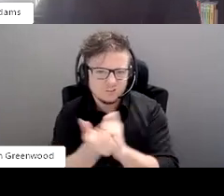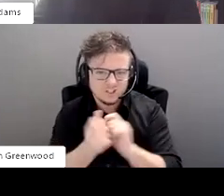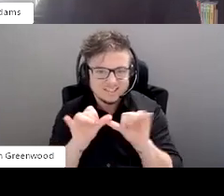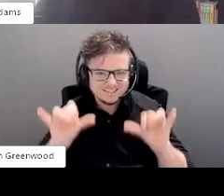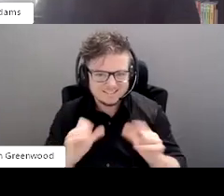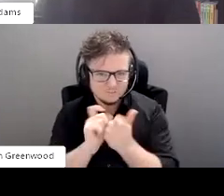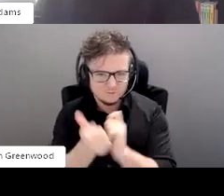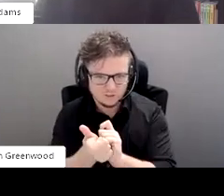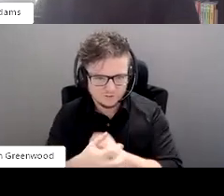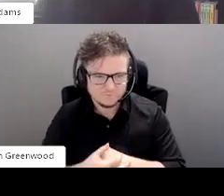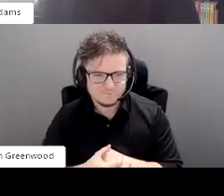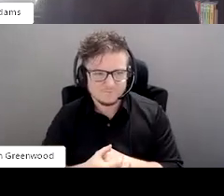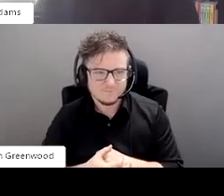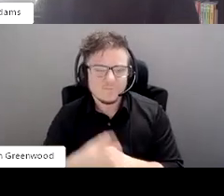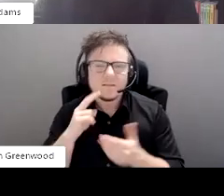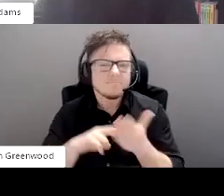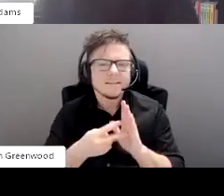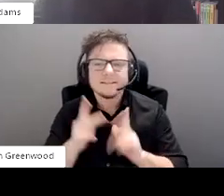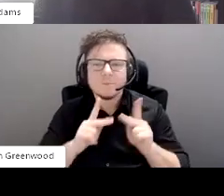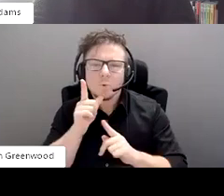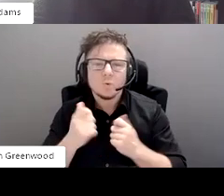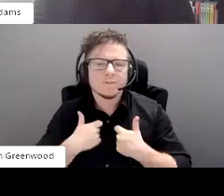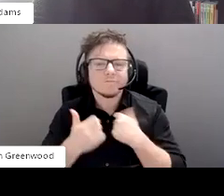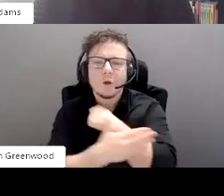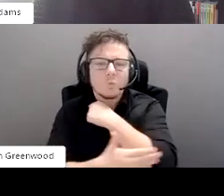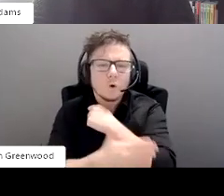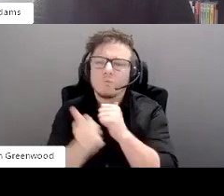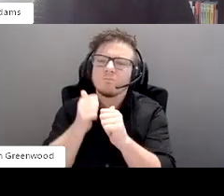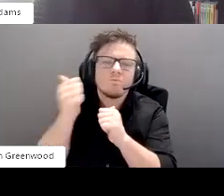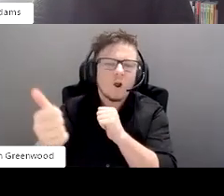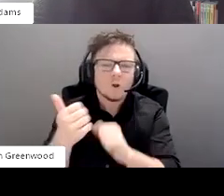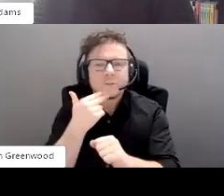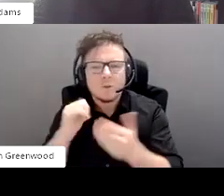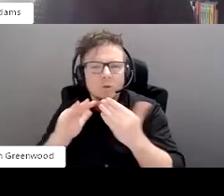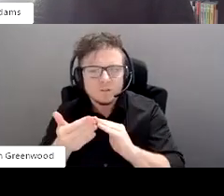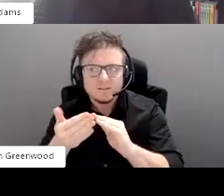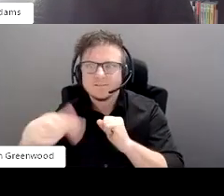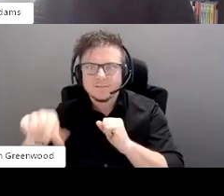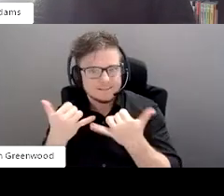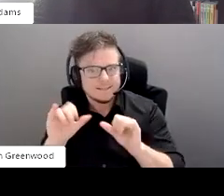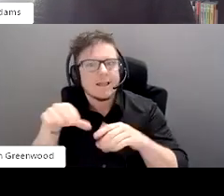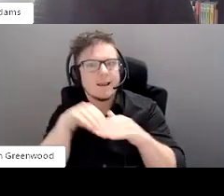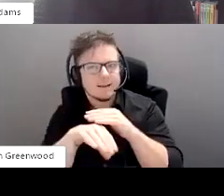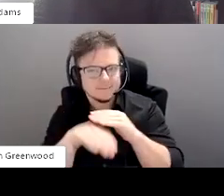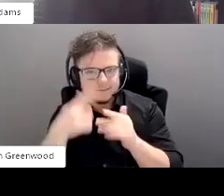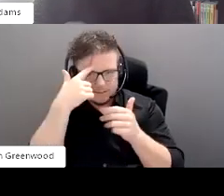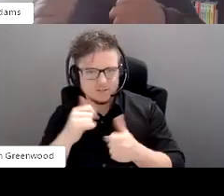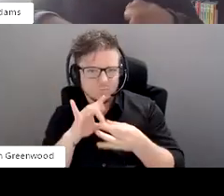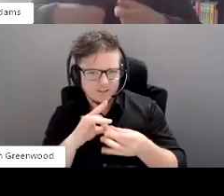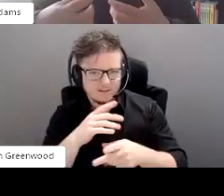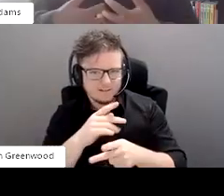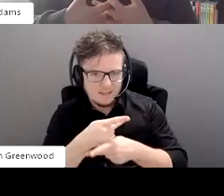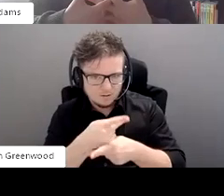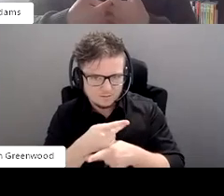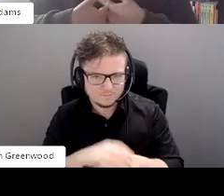making sure that folks who live in rural, remote, and small town communities can access dementia-related care. And as